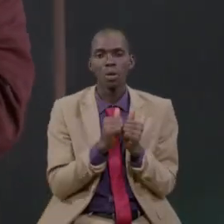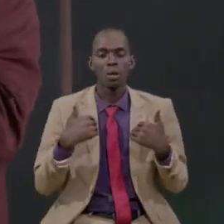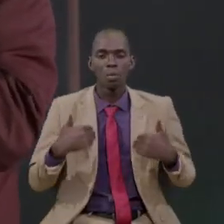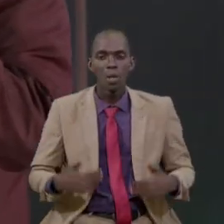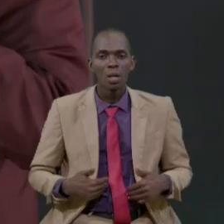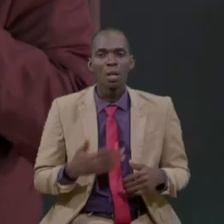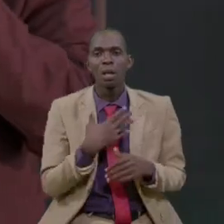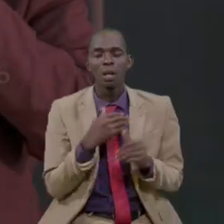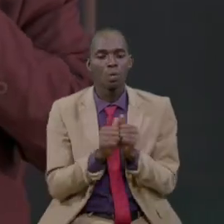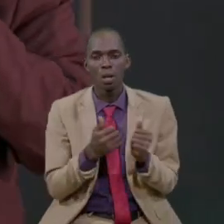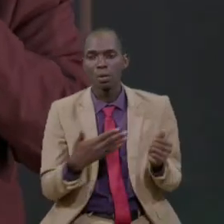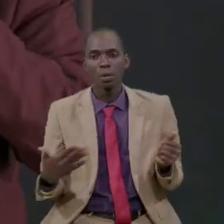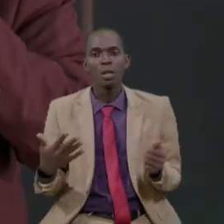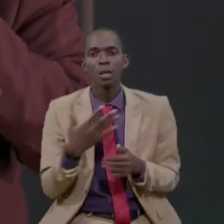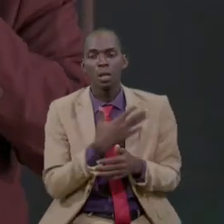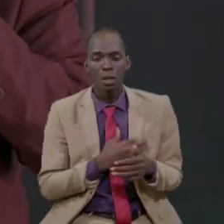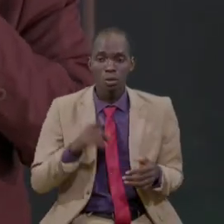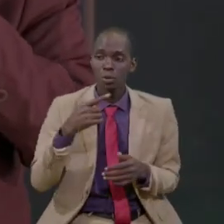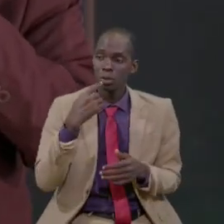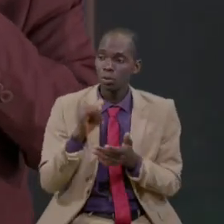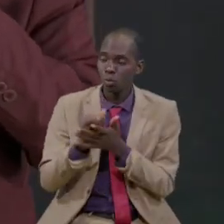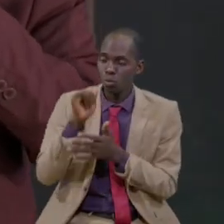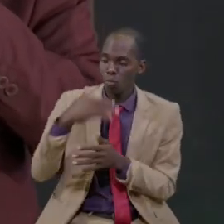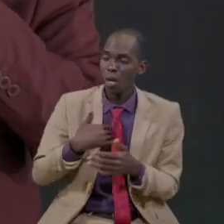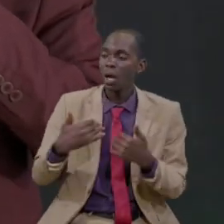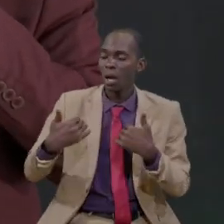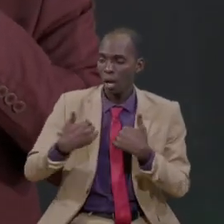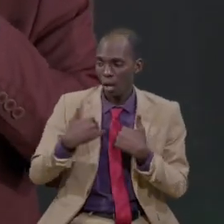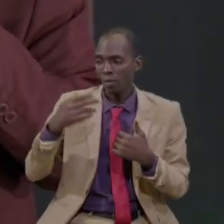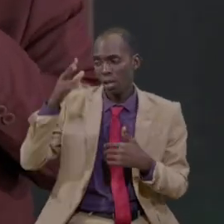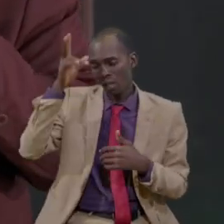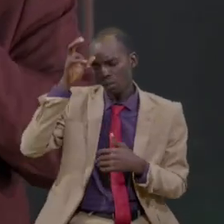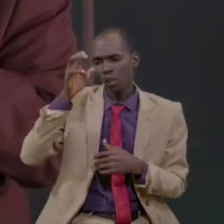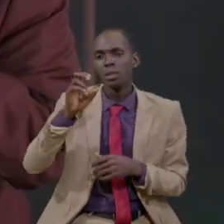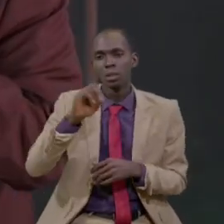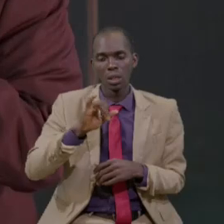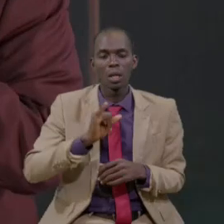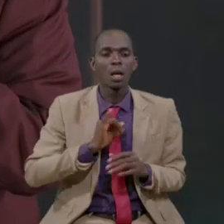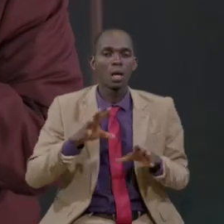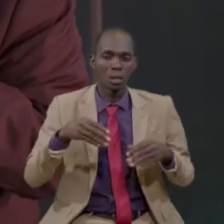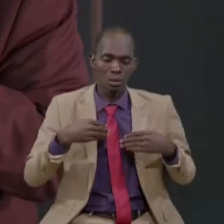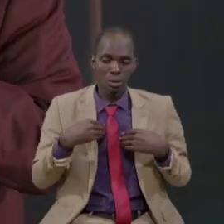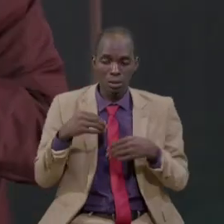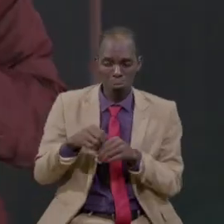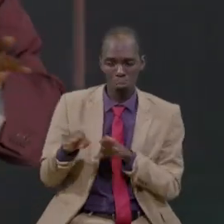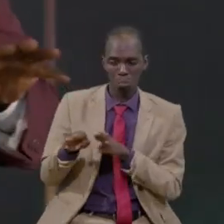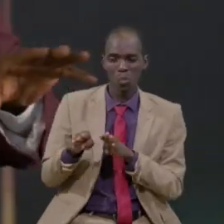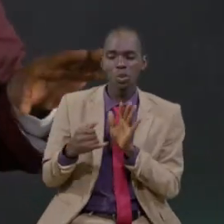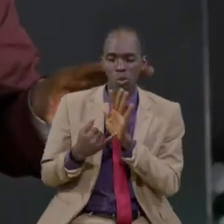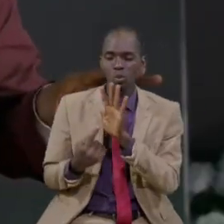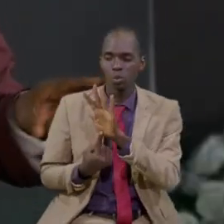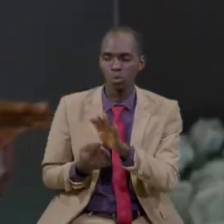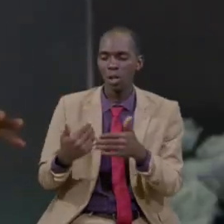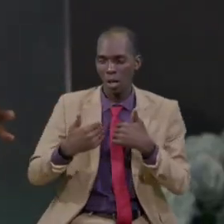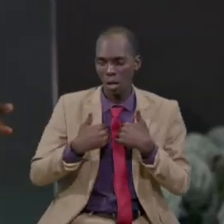has a demon. Yes, I accept. Even her action, even her invitation, even